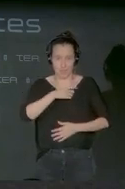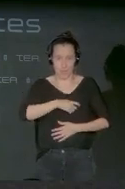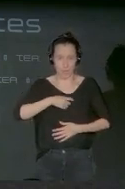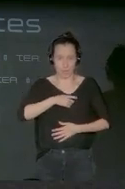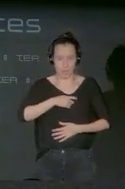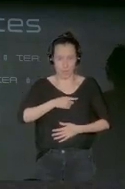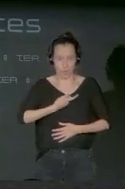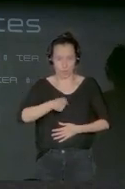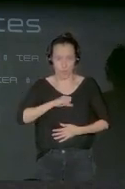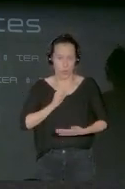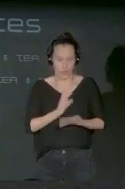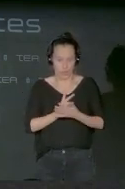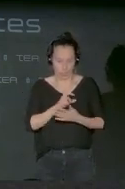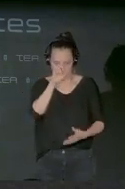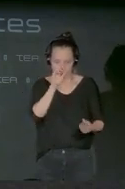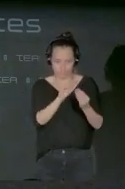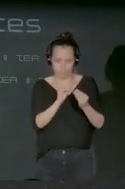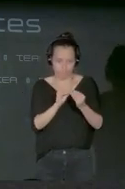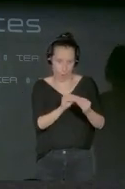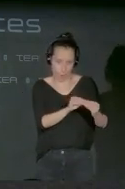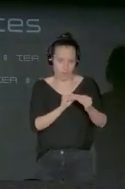creo que esa es una de las